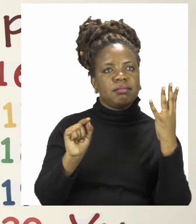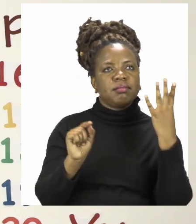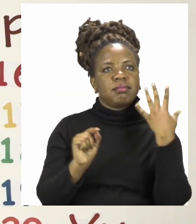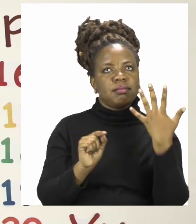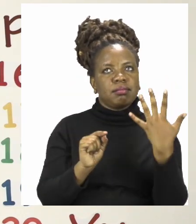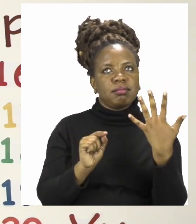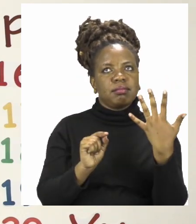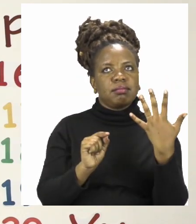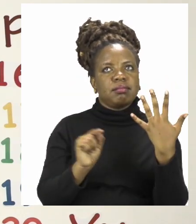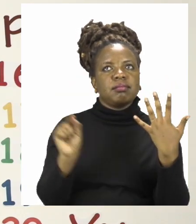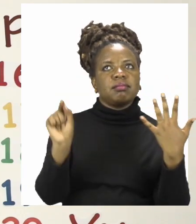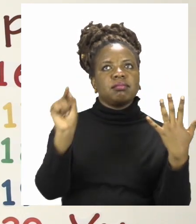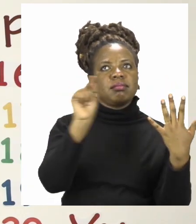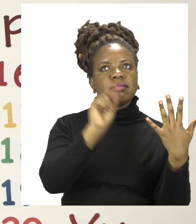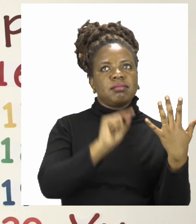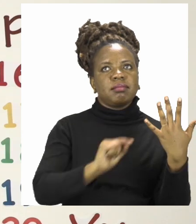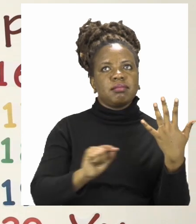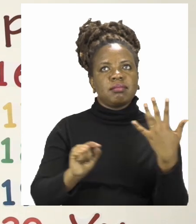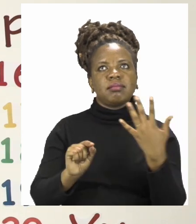5,